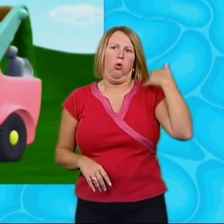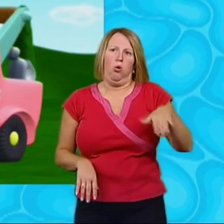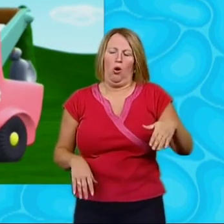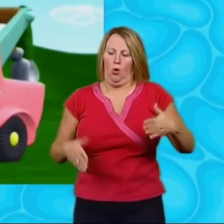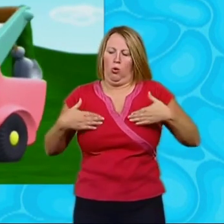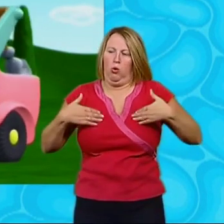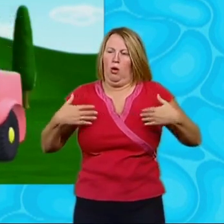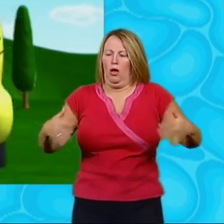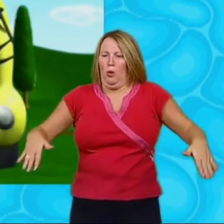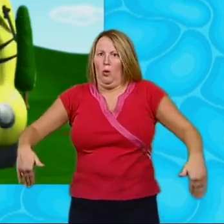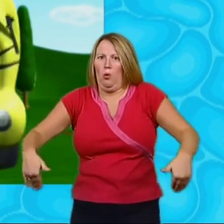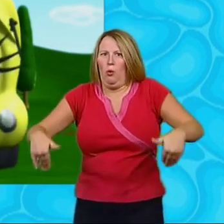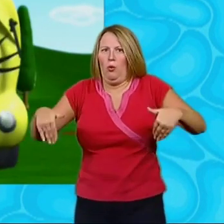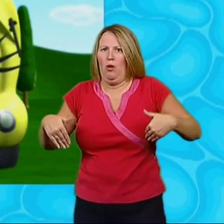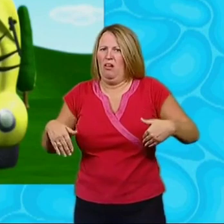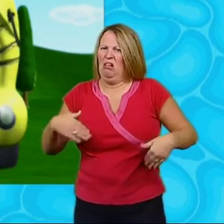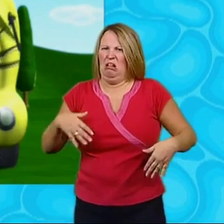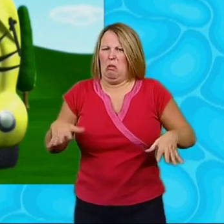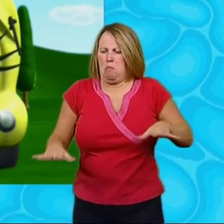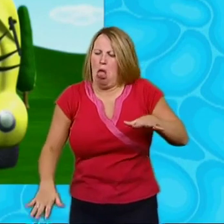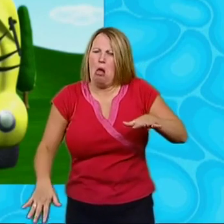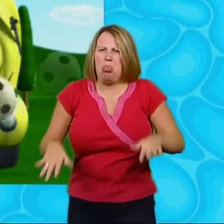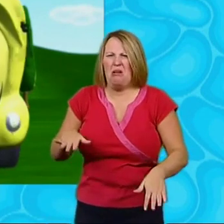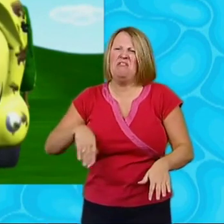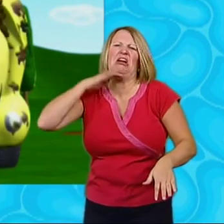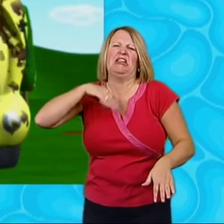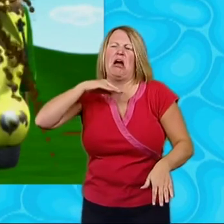Close. Oh, I've had enough of this yucky mud.